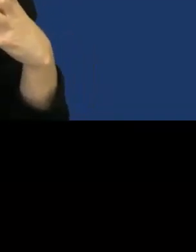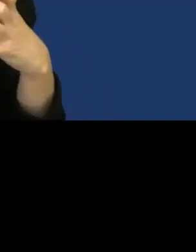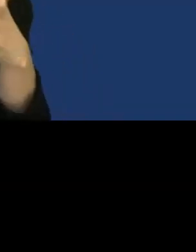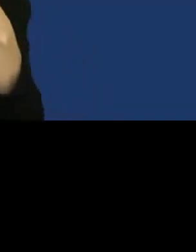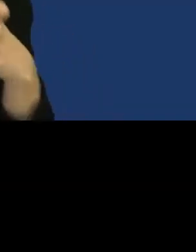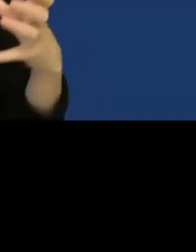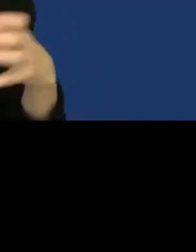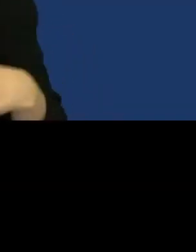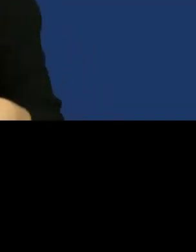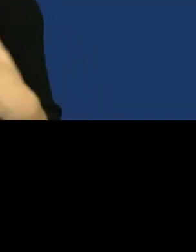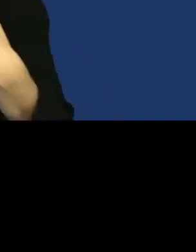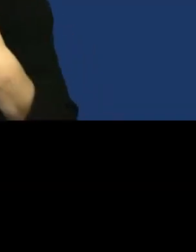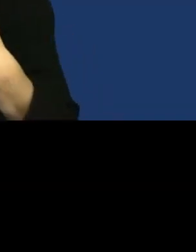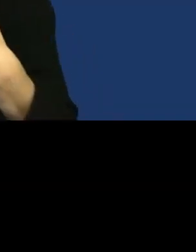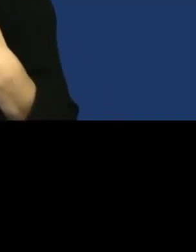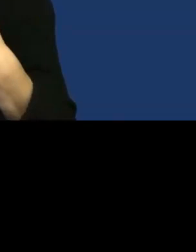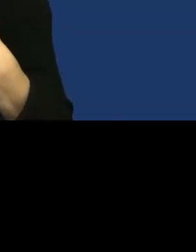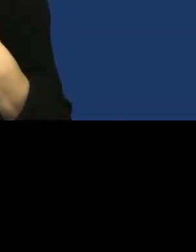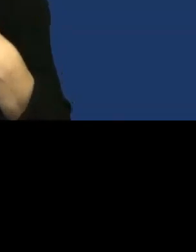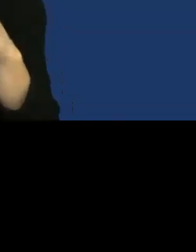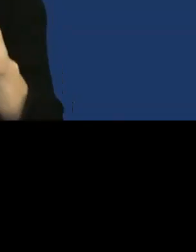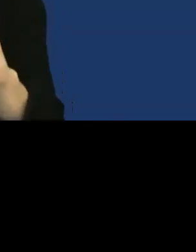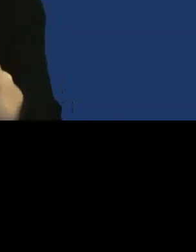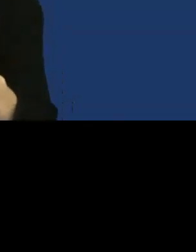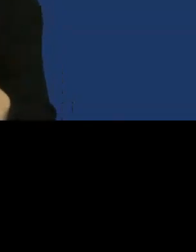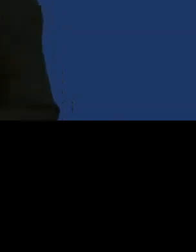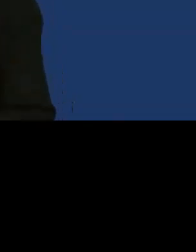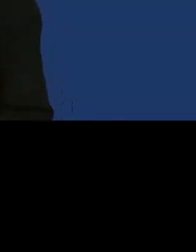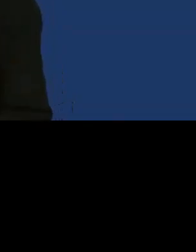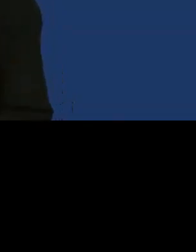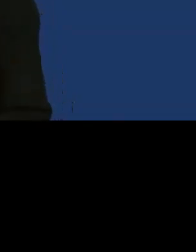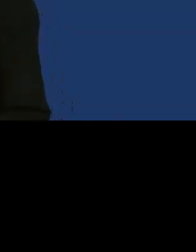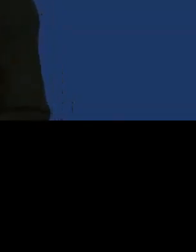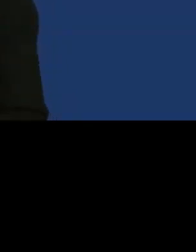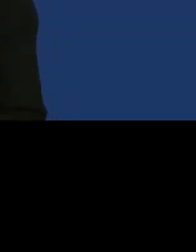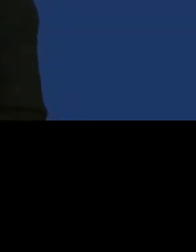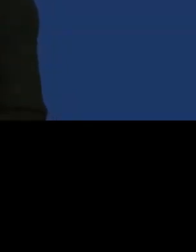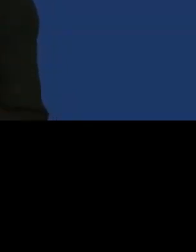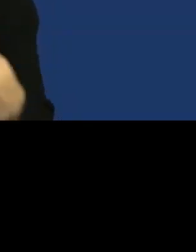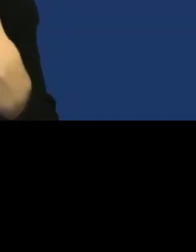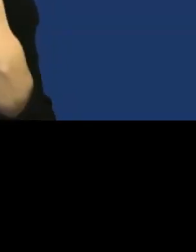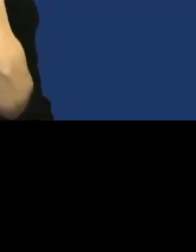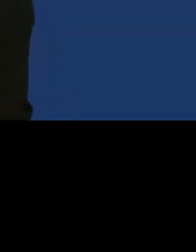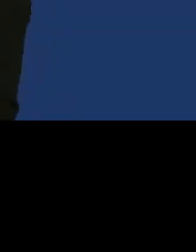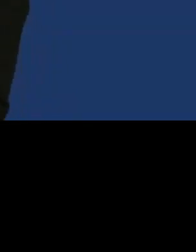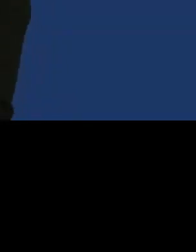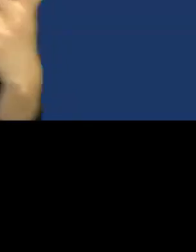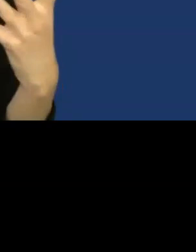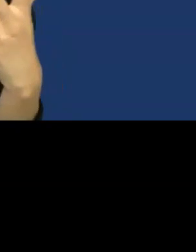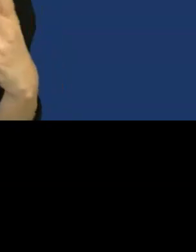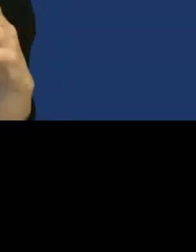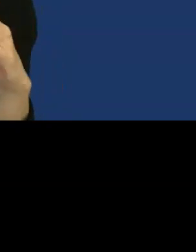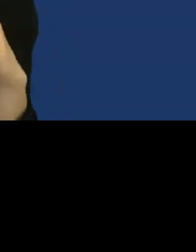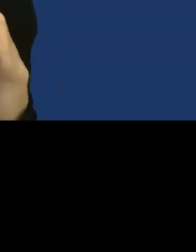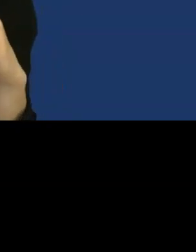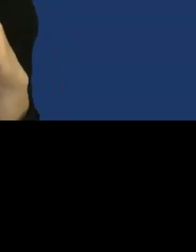presenters in the next session will have some ideas about this. So we'll leave this